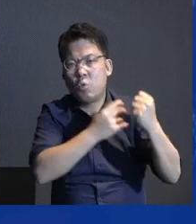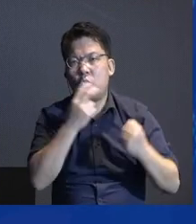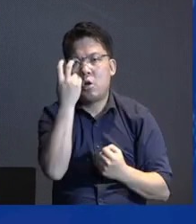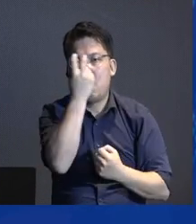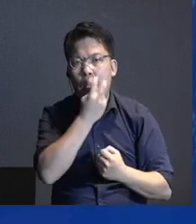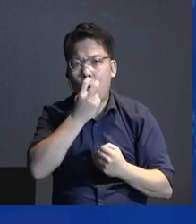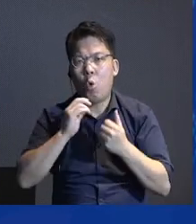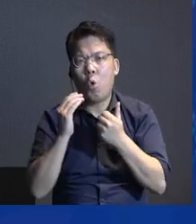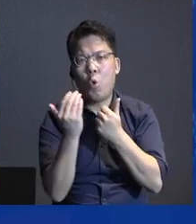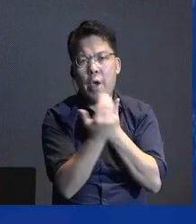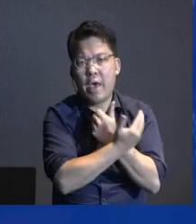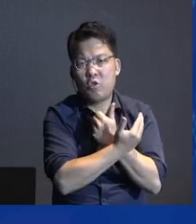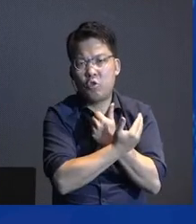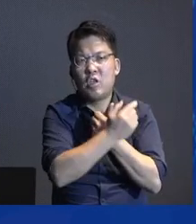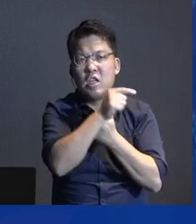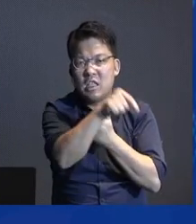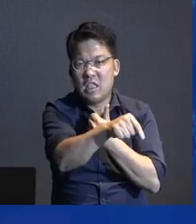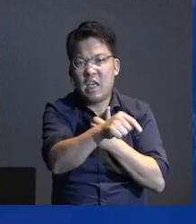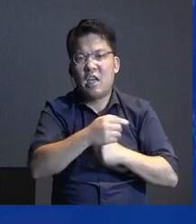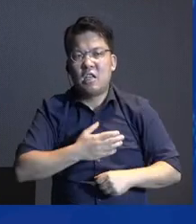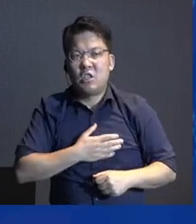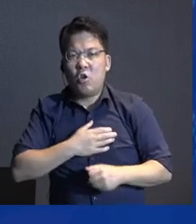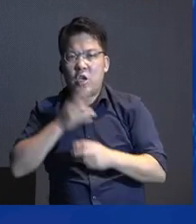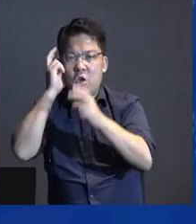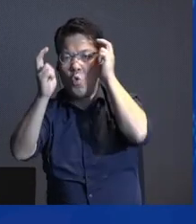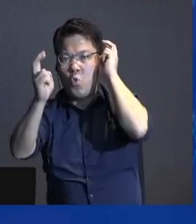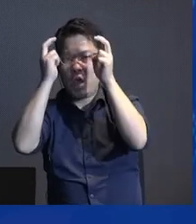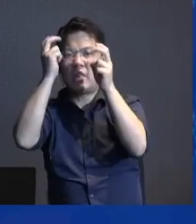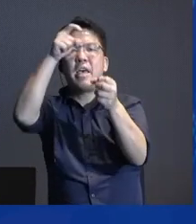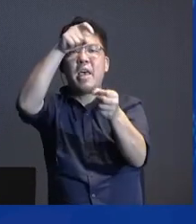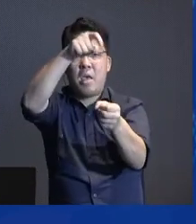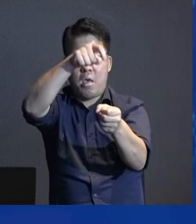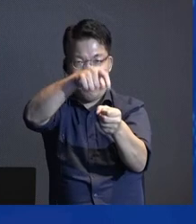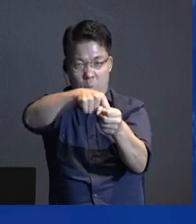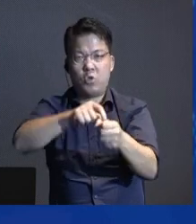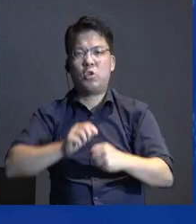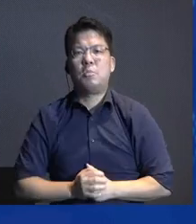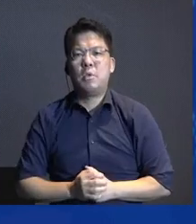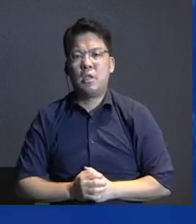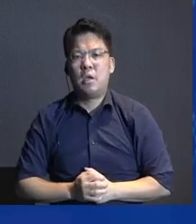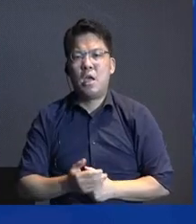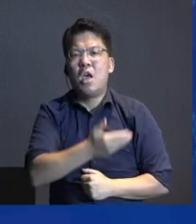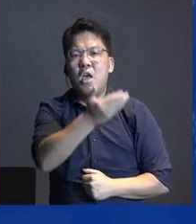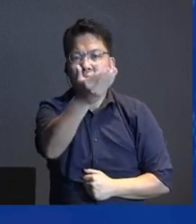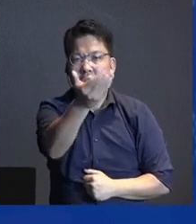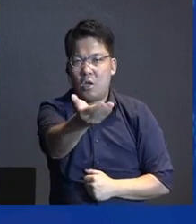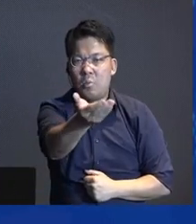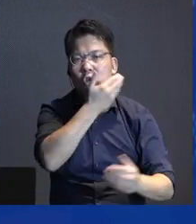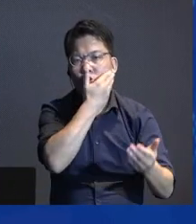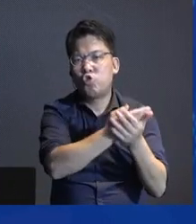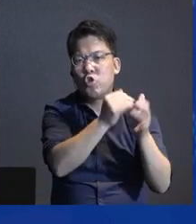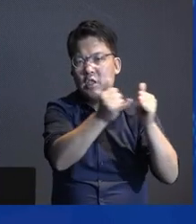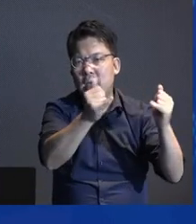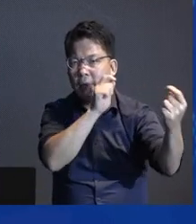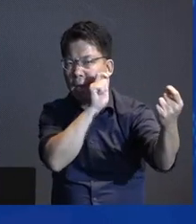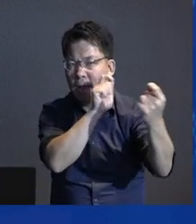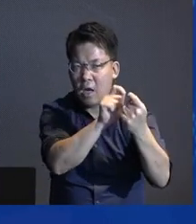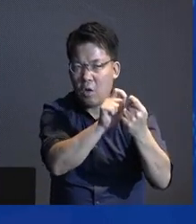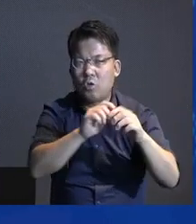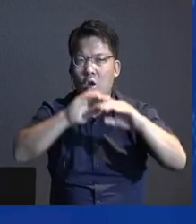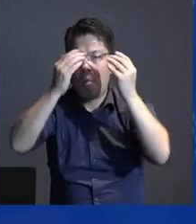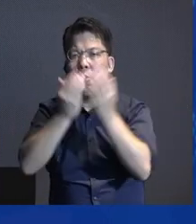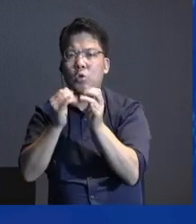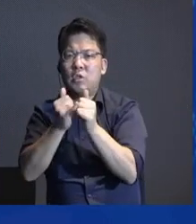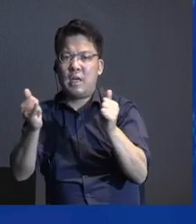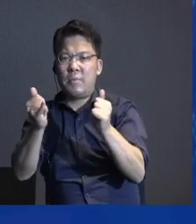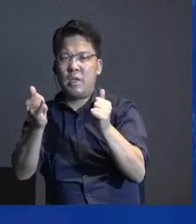and living together with them maximize everyone's vitality. The housing complex as one big family is